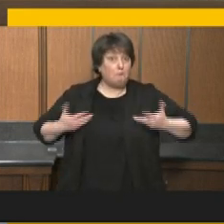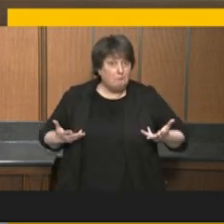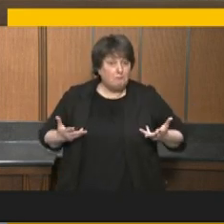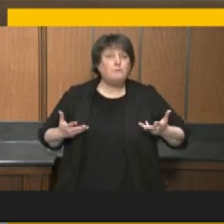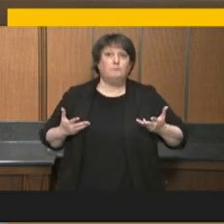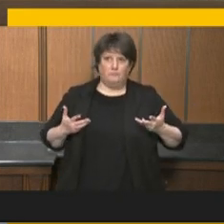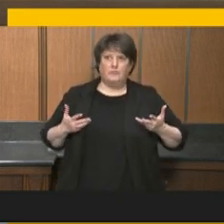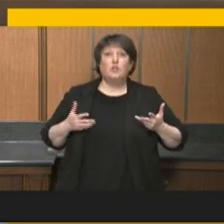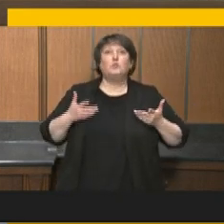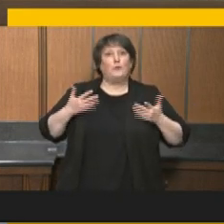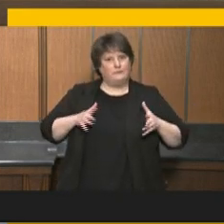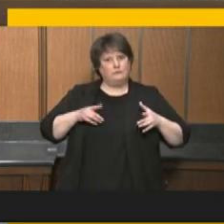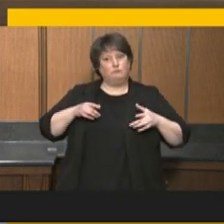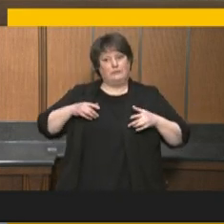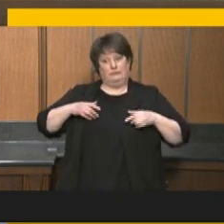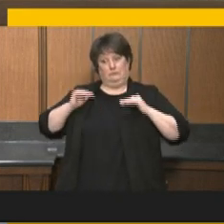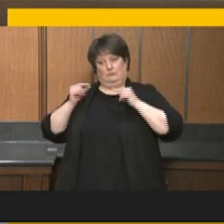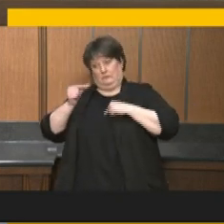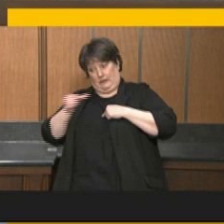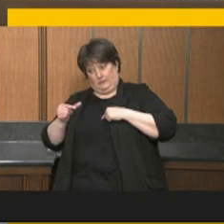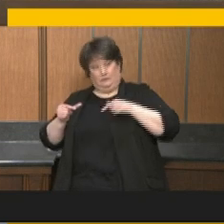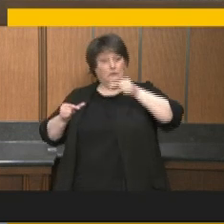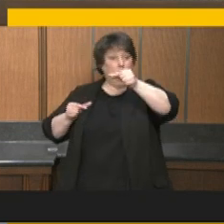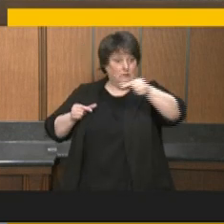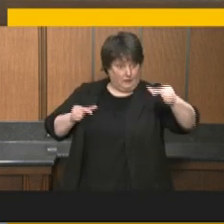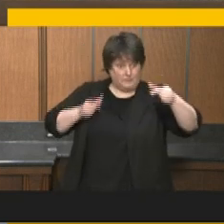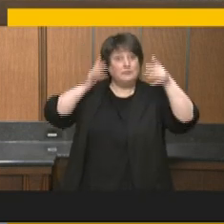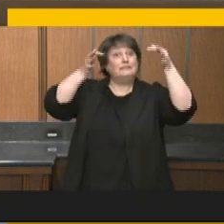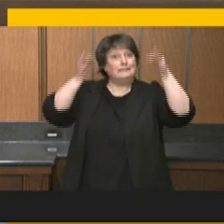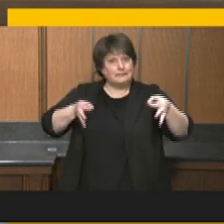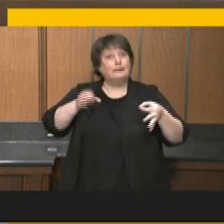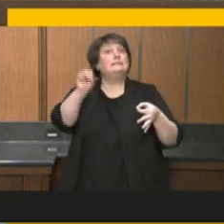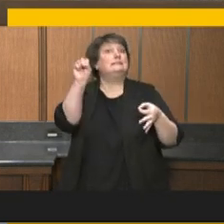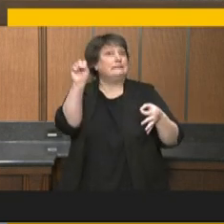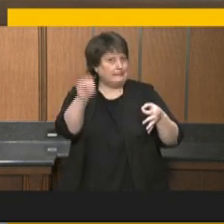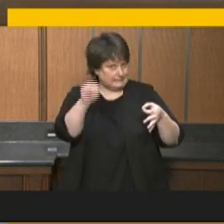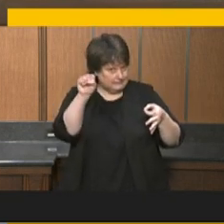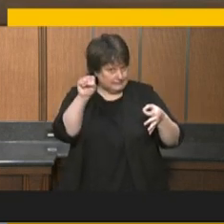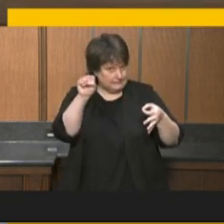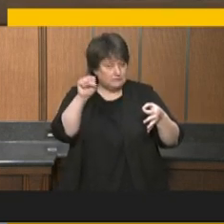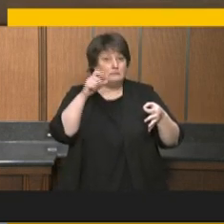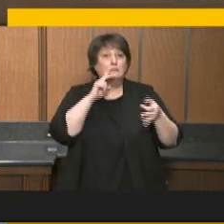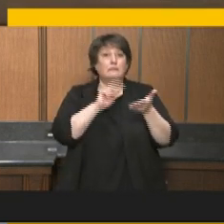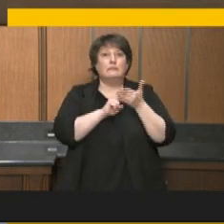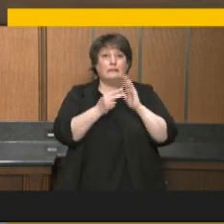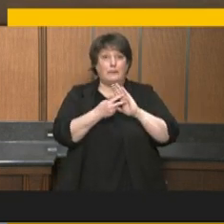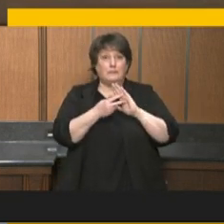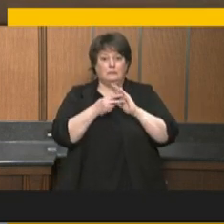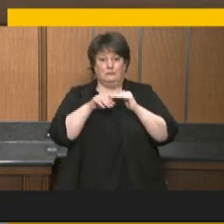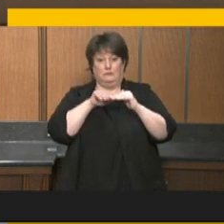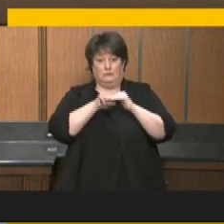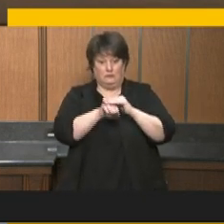has been taken, and this is a decision to restrict entry